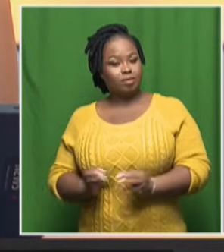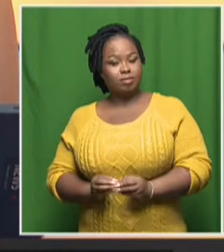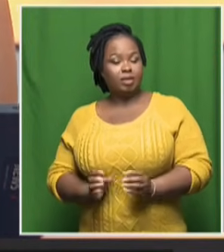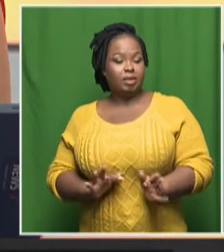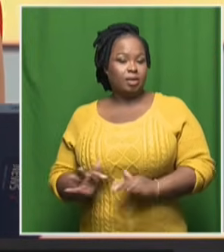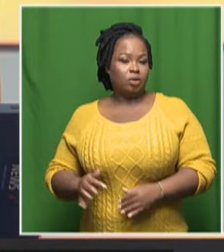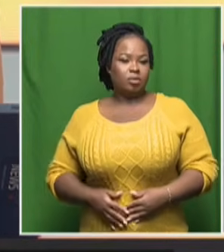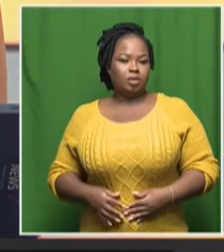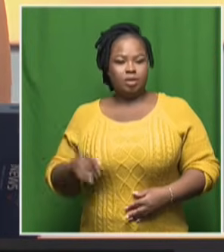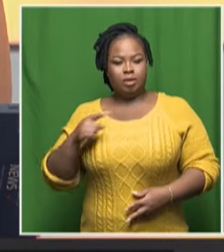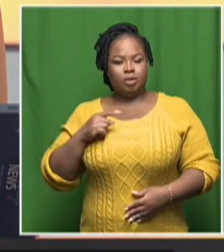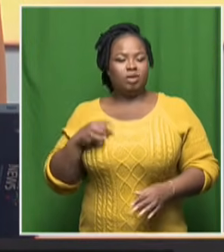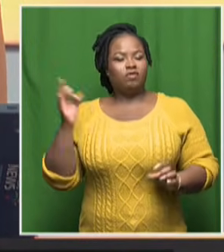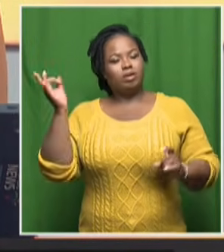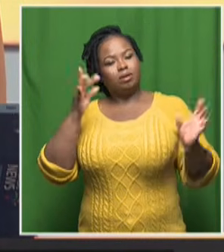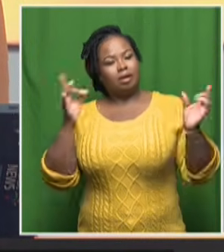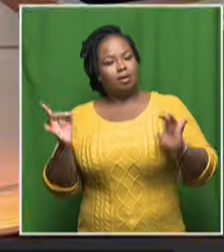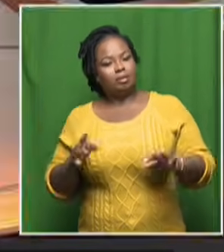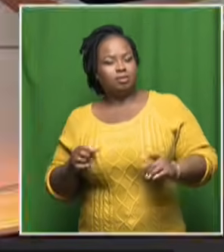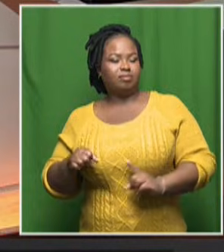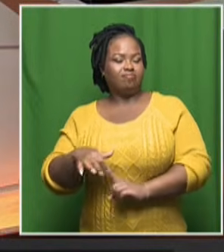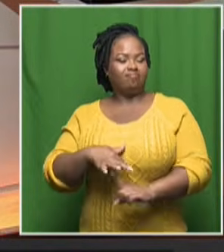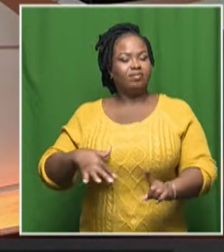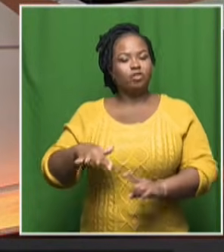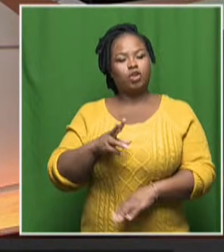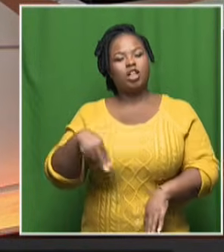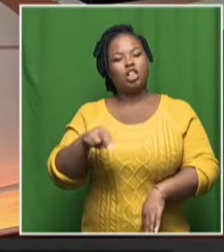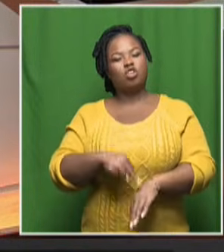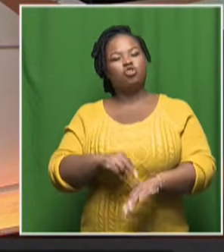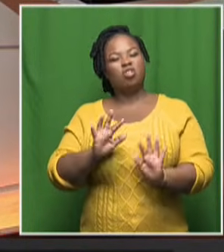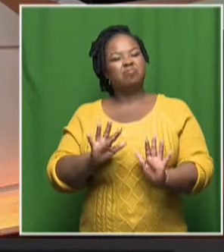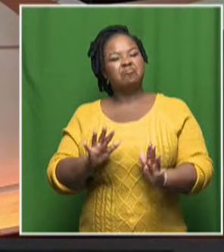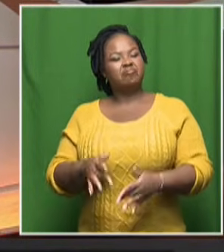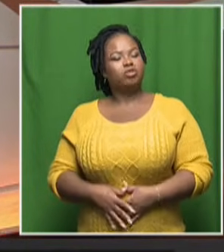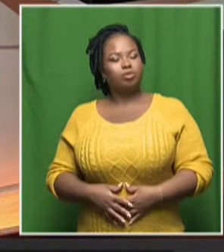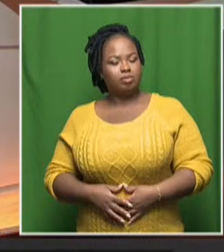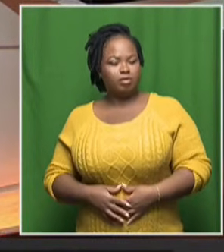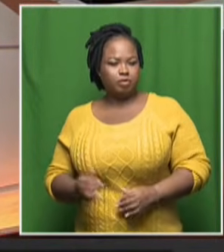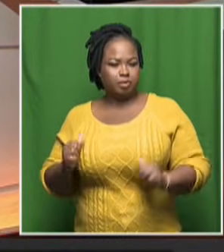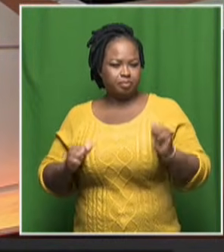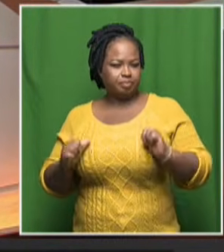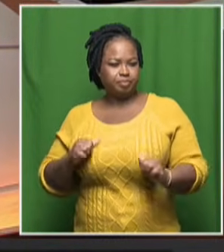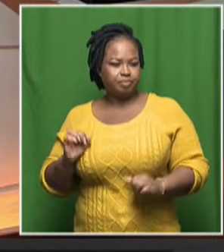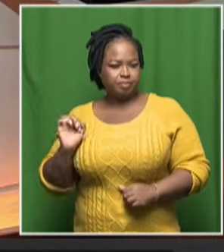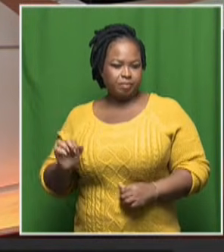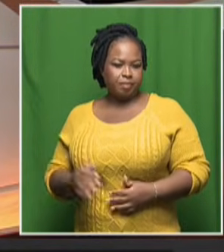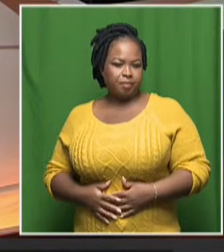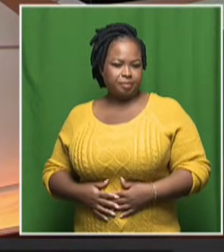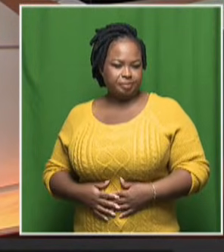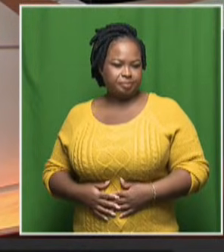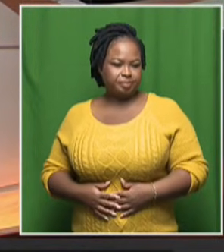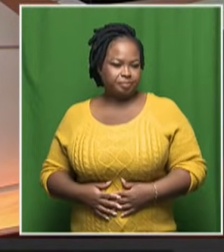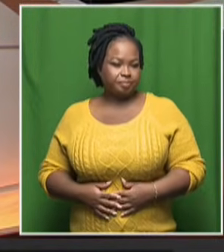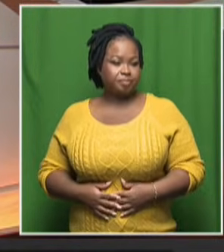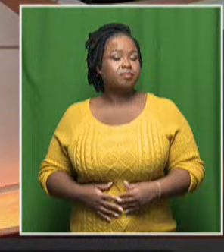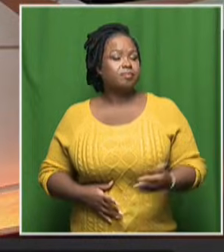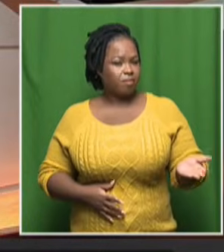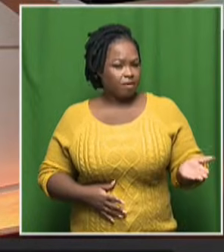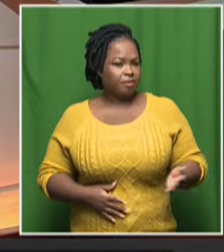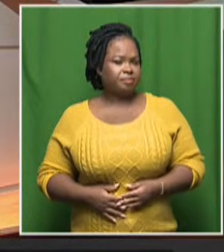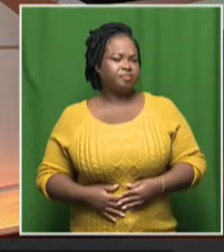also around the fest, the lights itself, the ambience, nature. What does it bring to your own performance and authenticity as well? Because that's your gift, right?